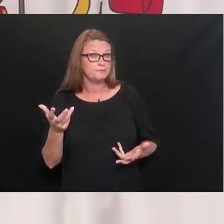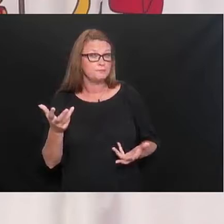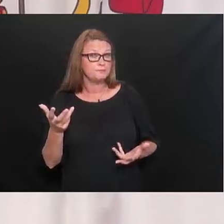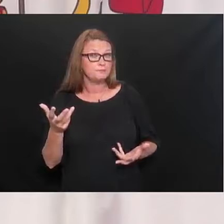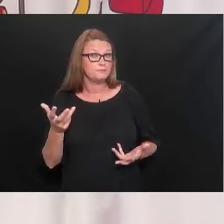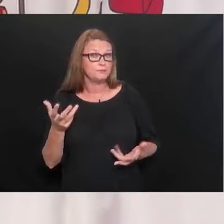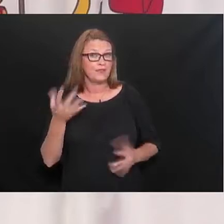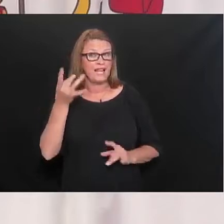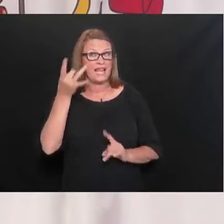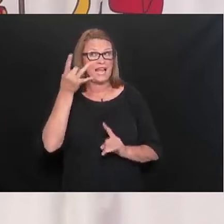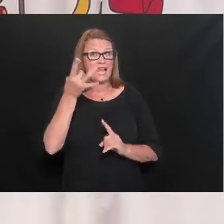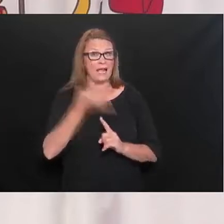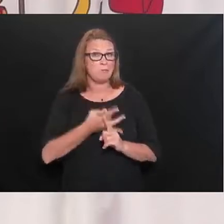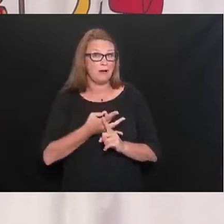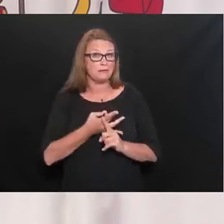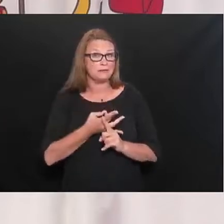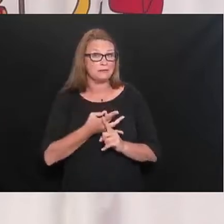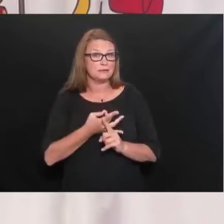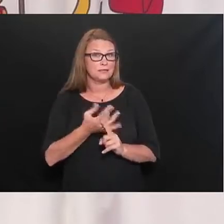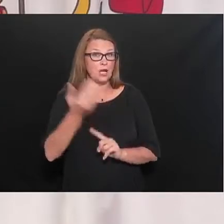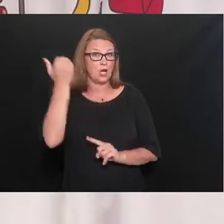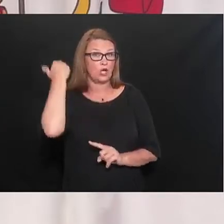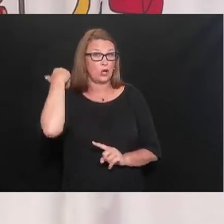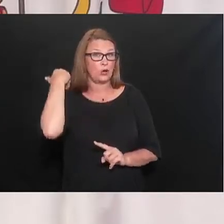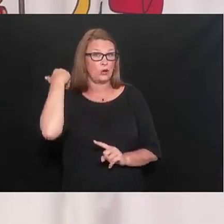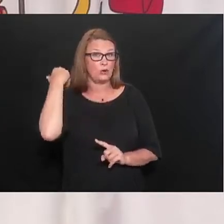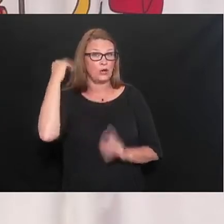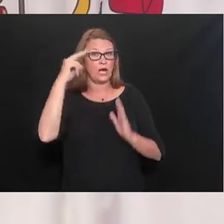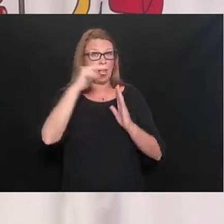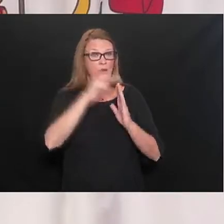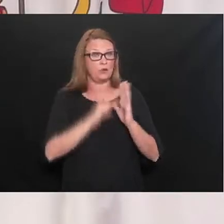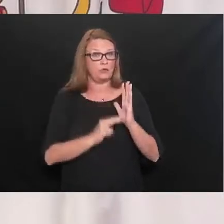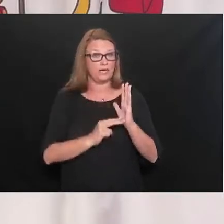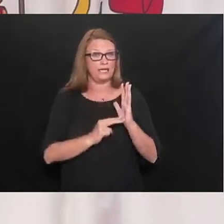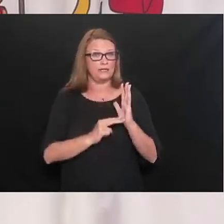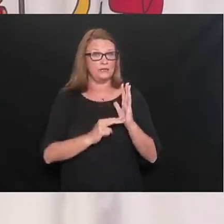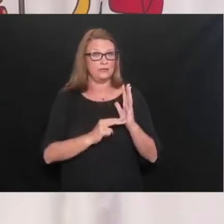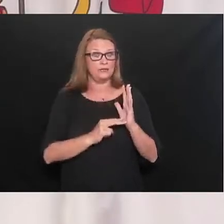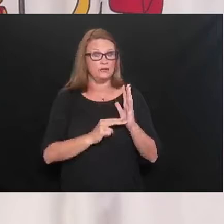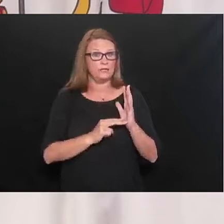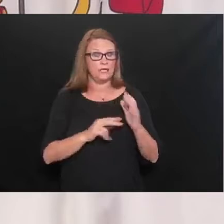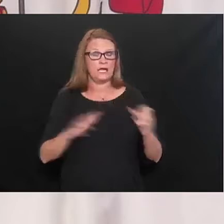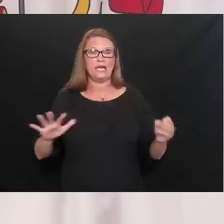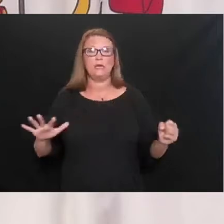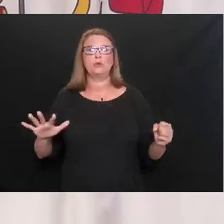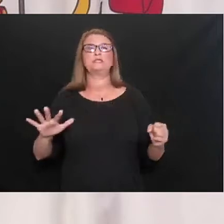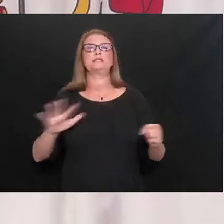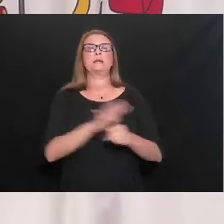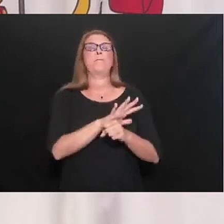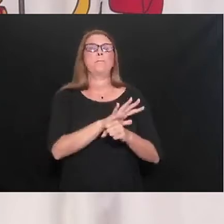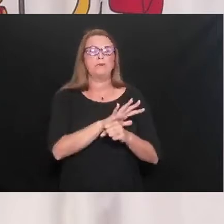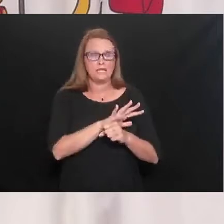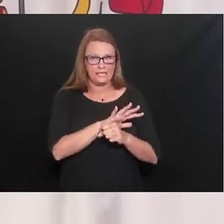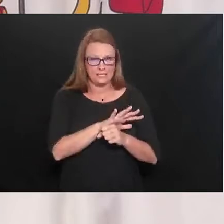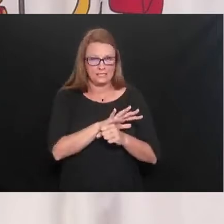8 months ago, when I would read this, it was completely